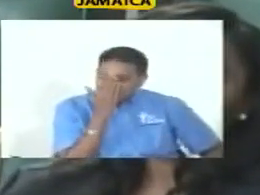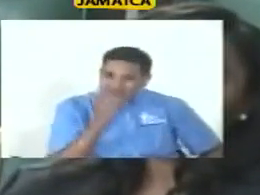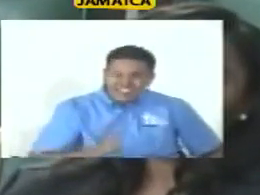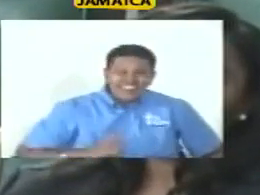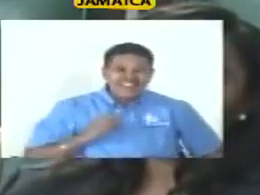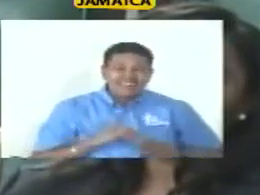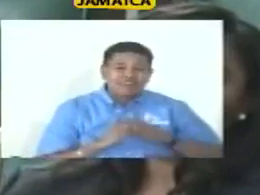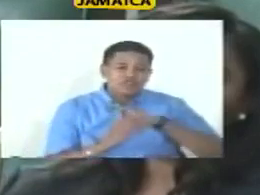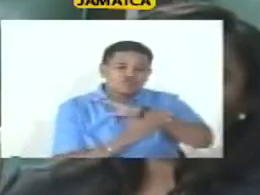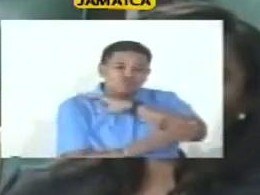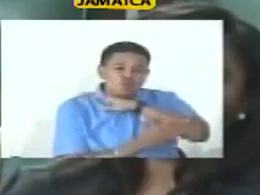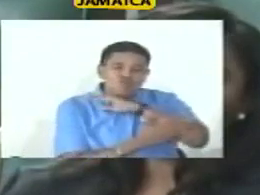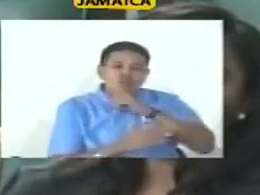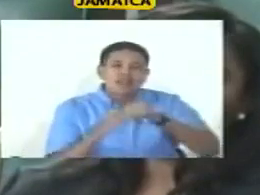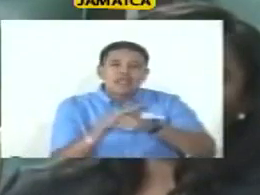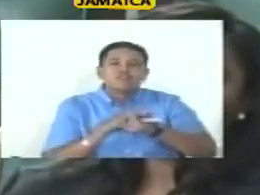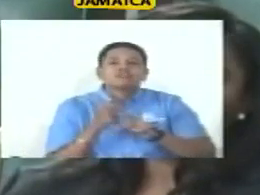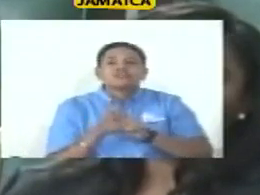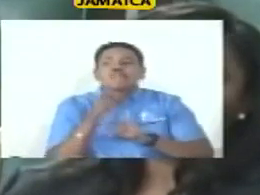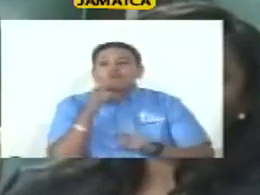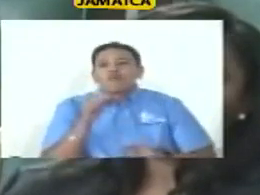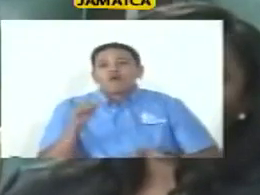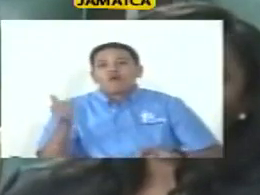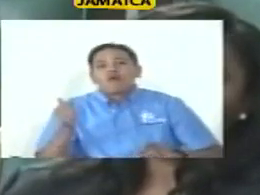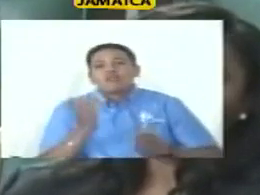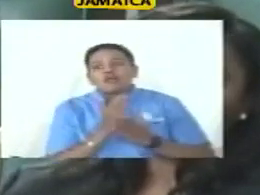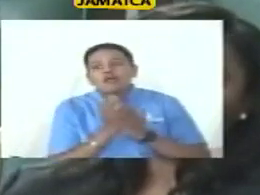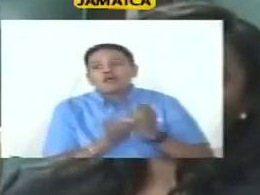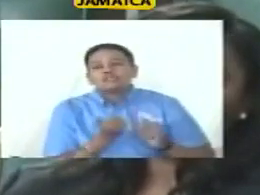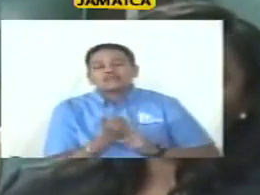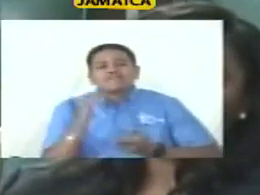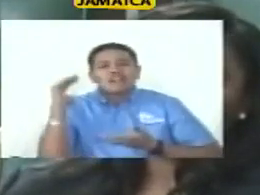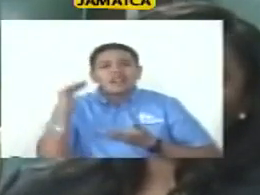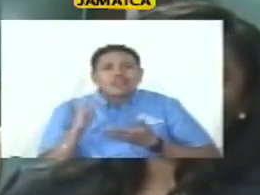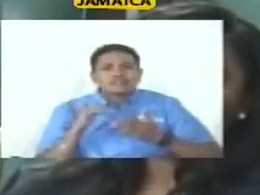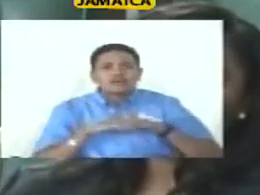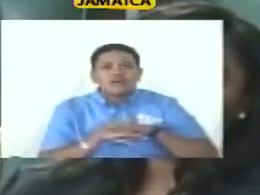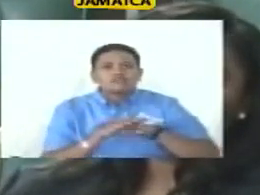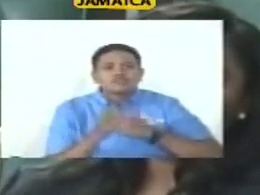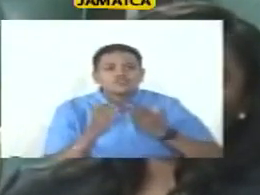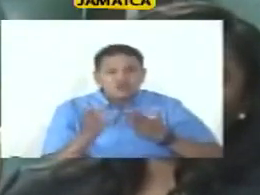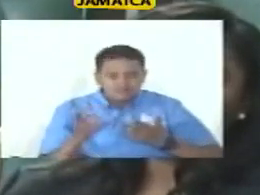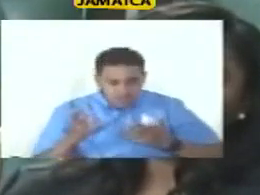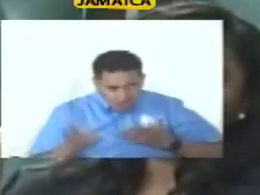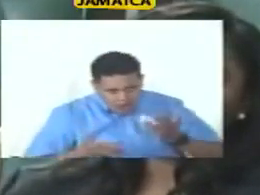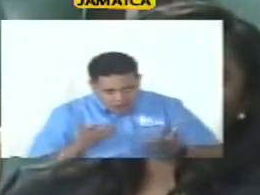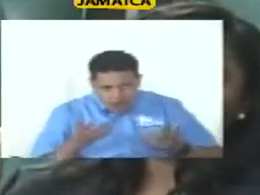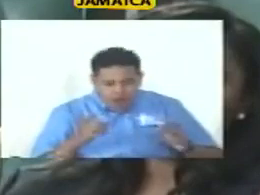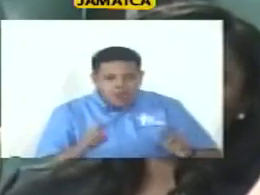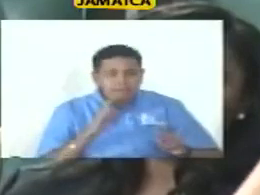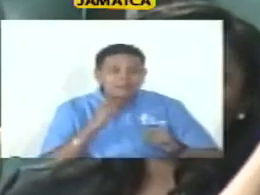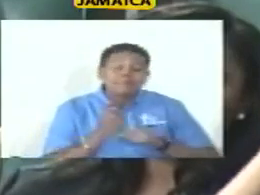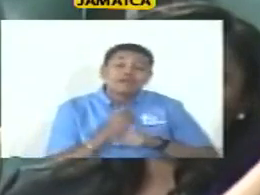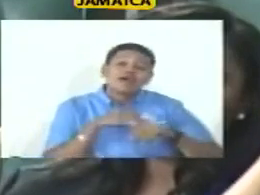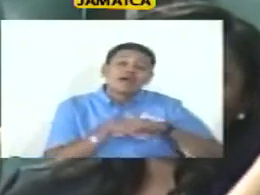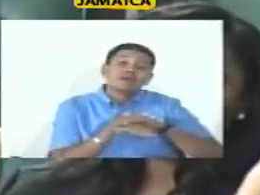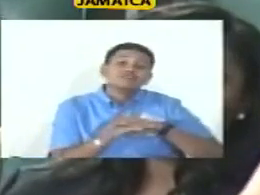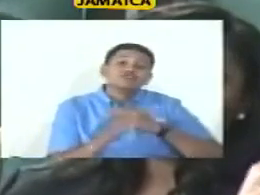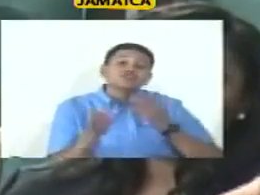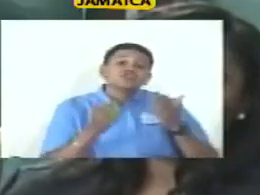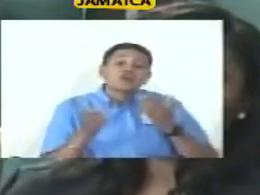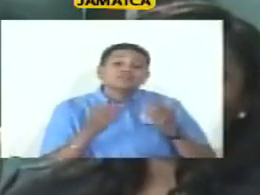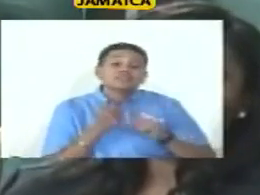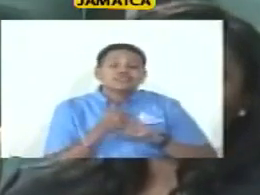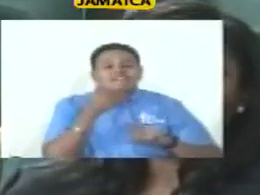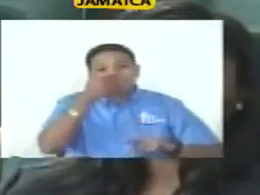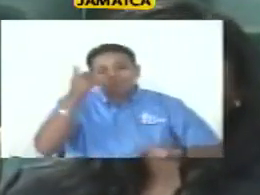rural areas and who have otherwise less access to service. It makes access to services